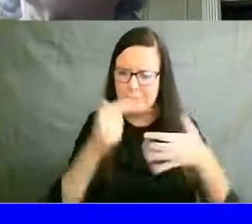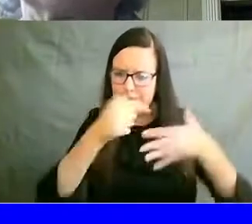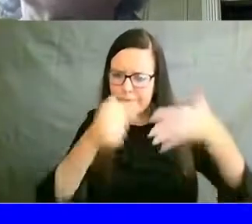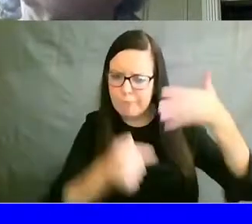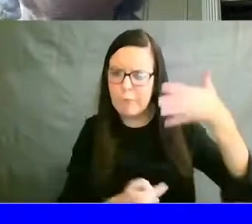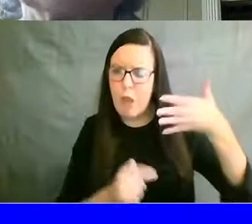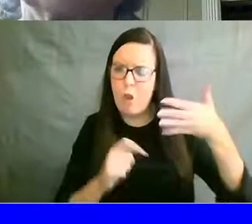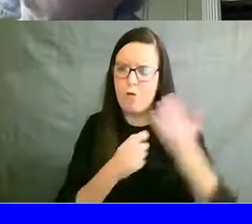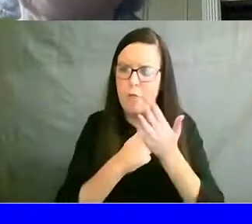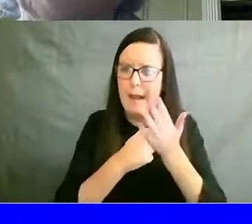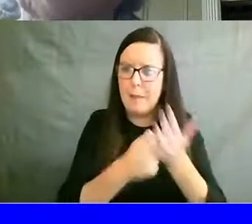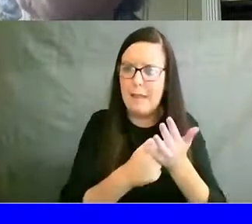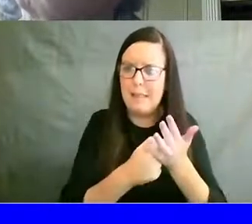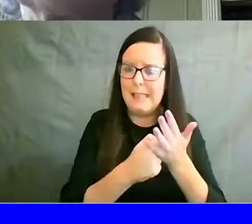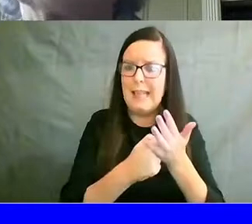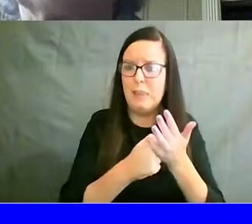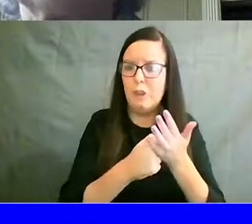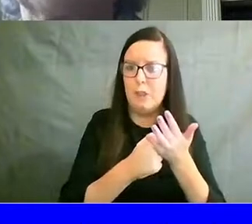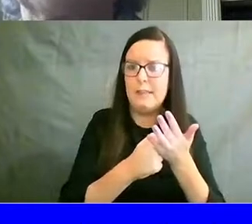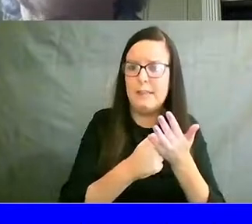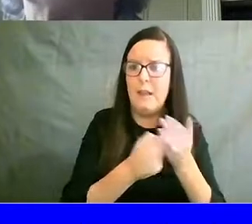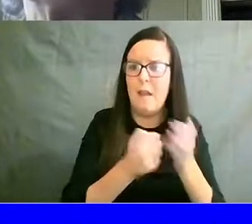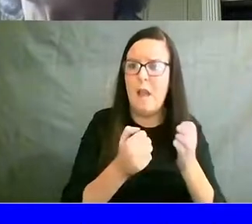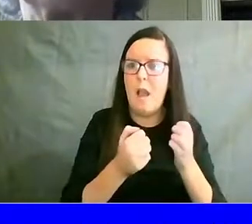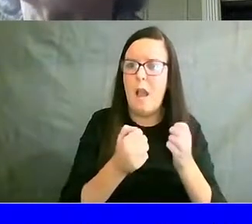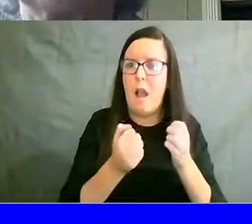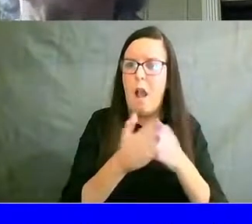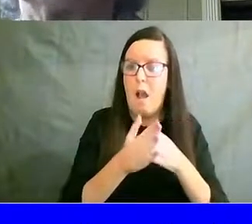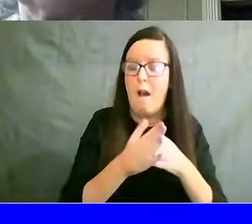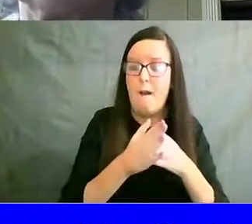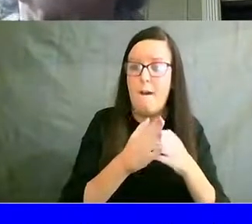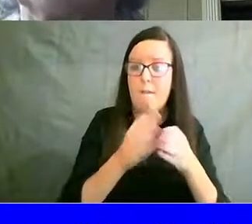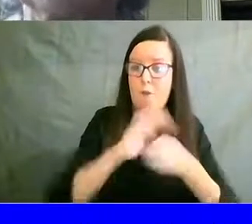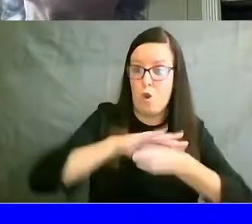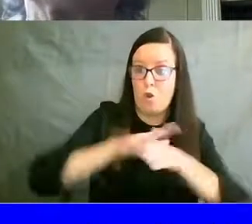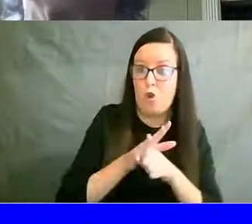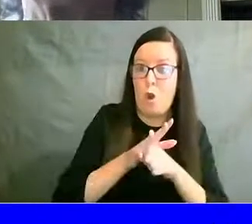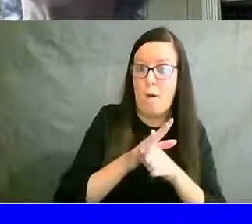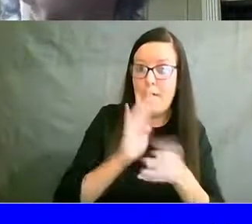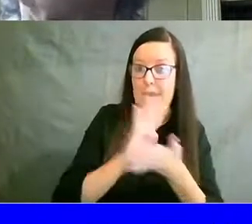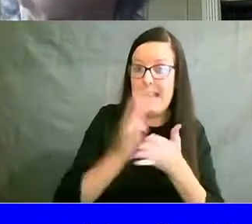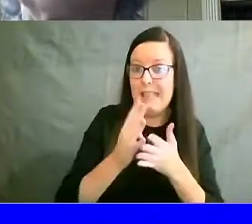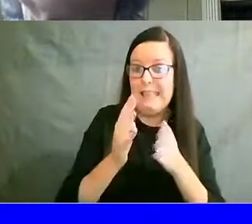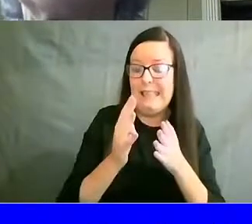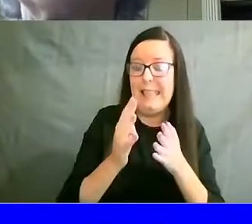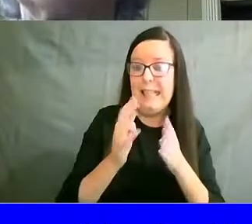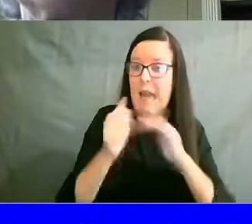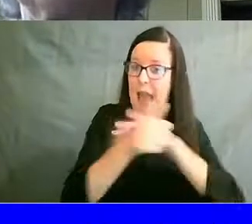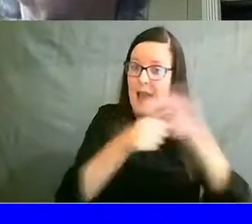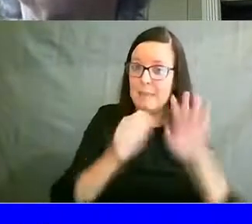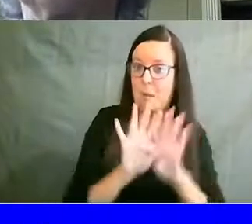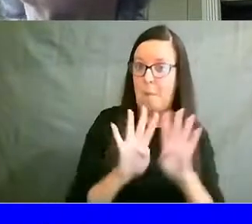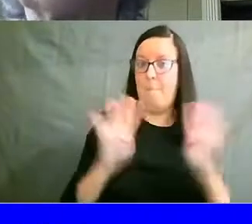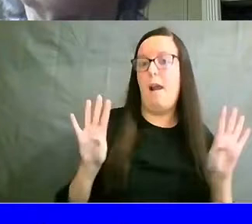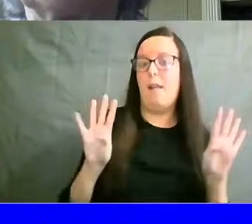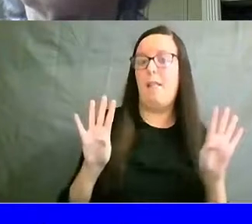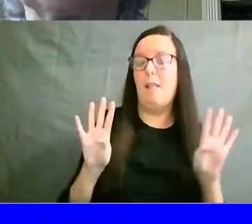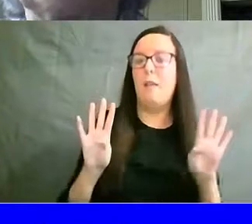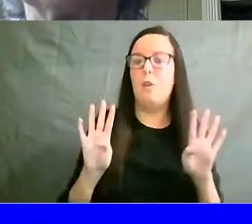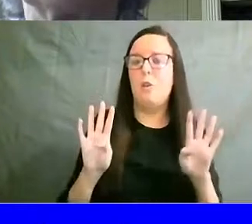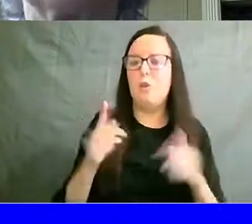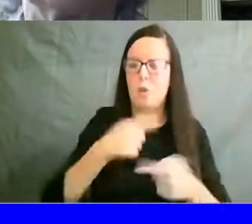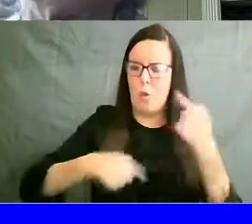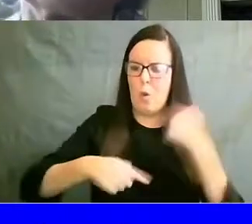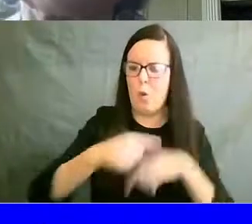the COVID-19 expert panel. So I would expect, and just to say that, of course, as we know, the functional